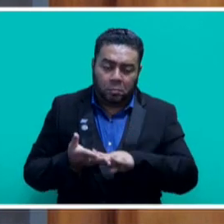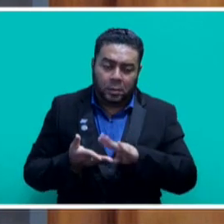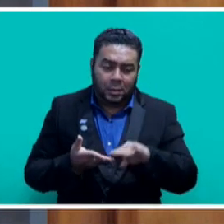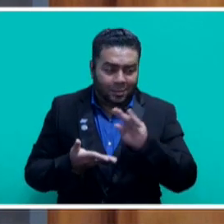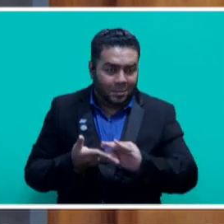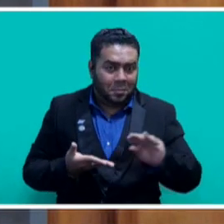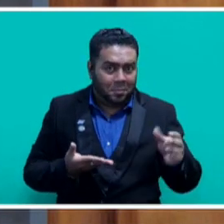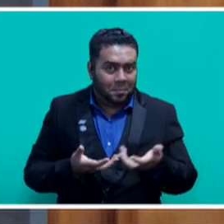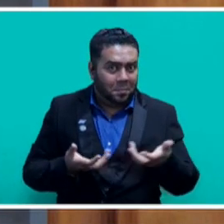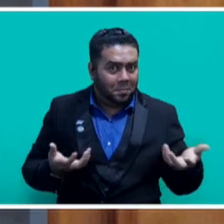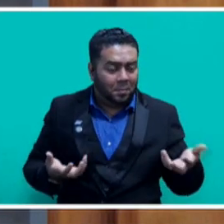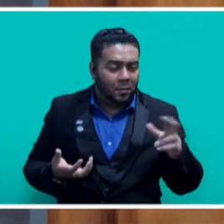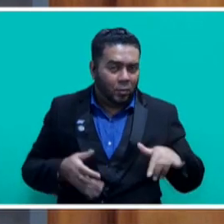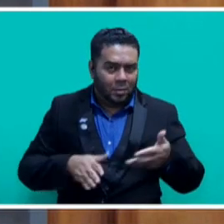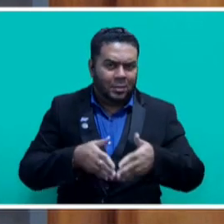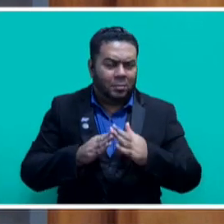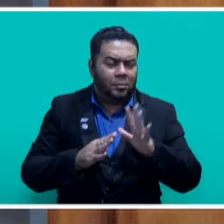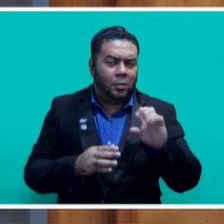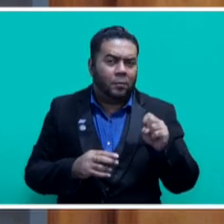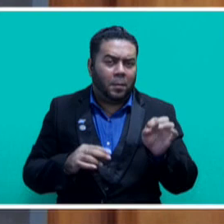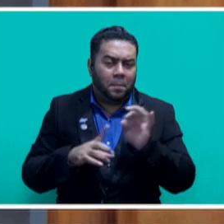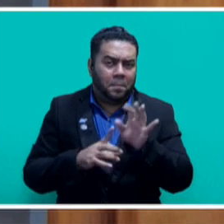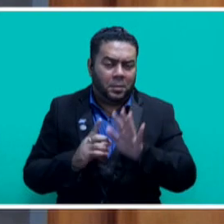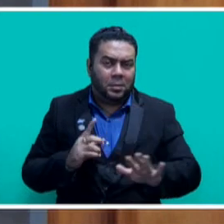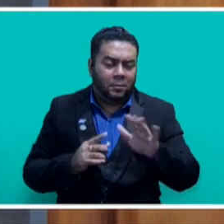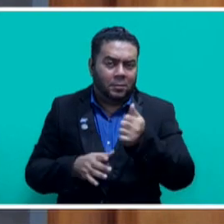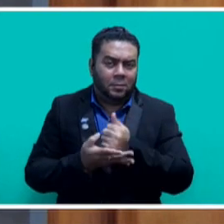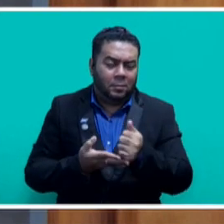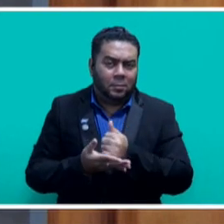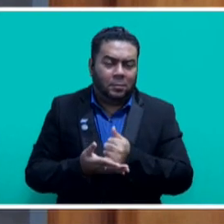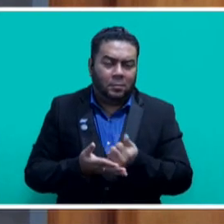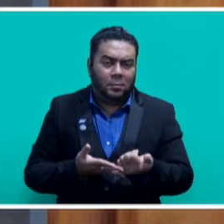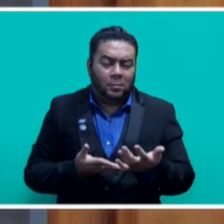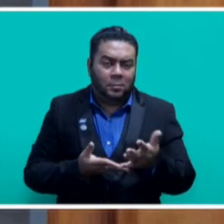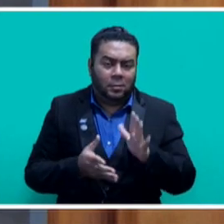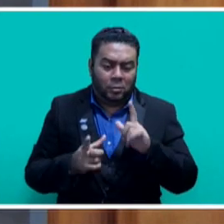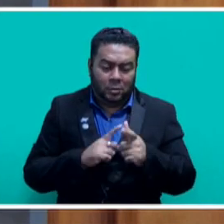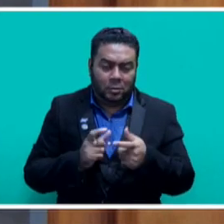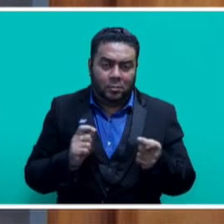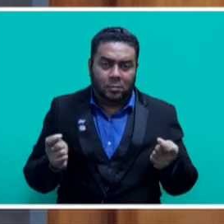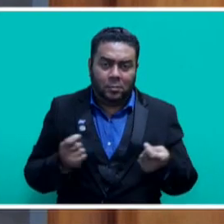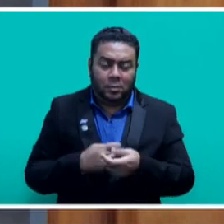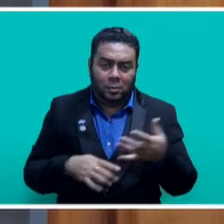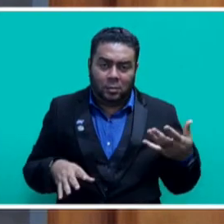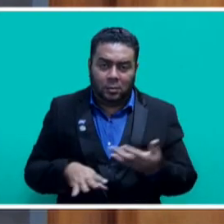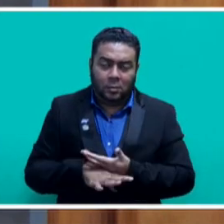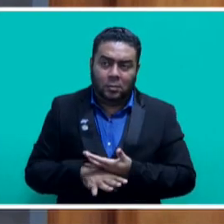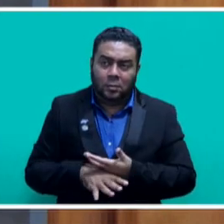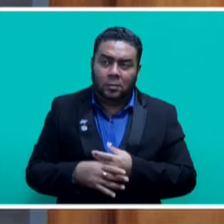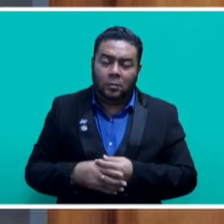aside for the establishment of the Pacific Action of Climate Transitional Center in collaboration with the